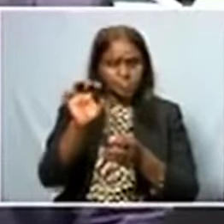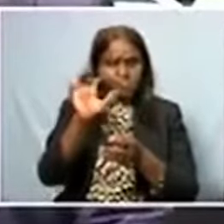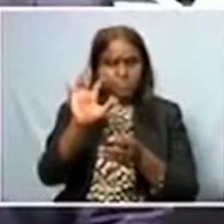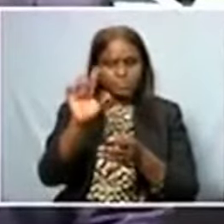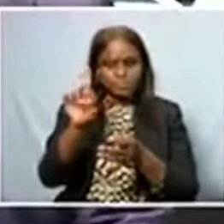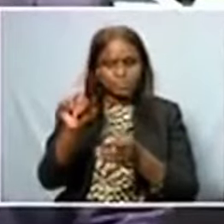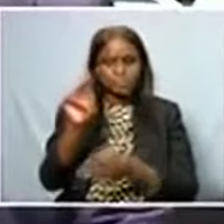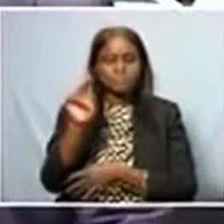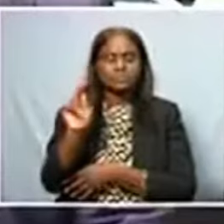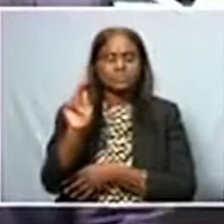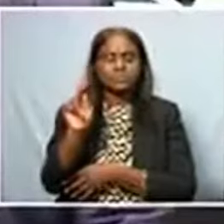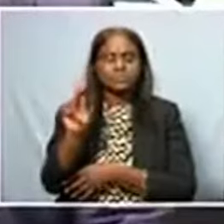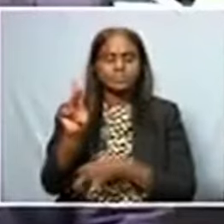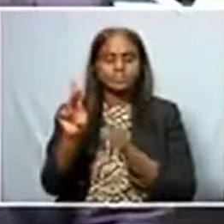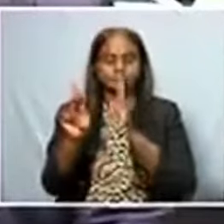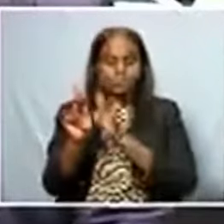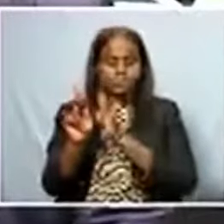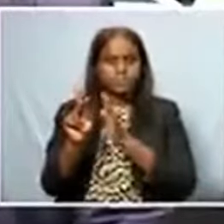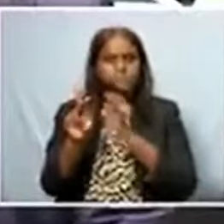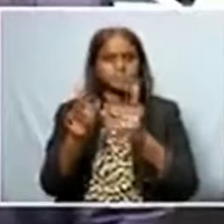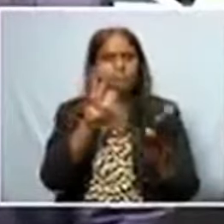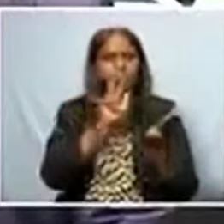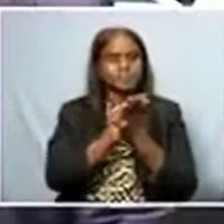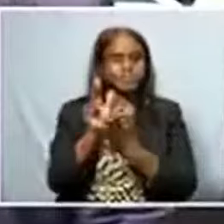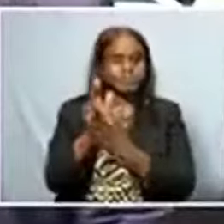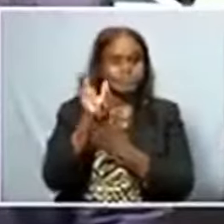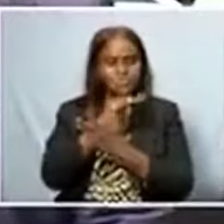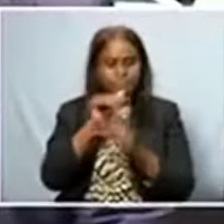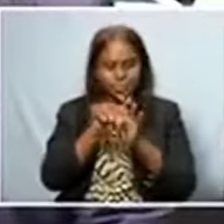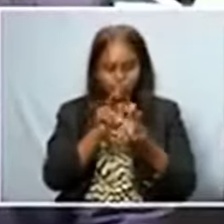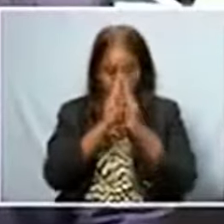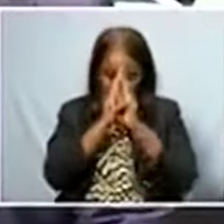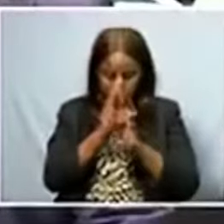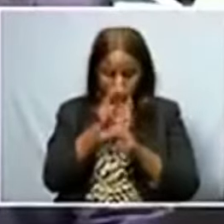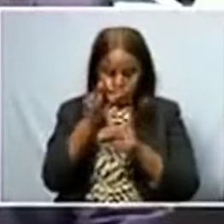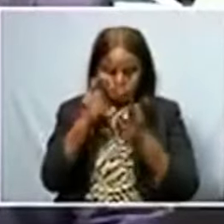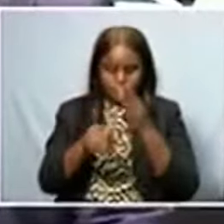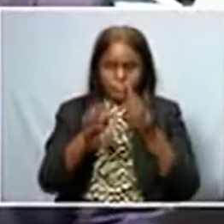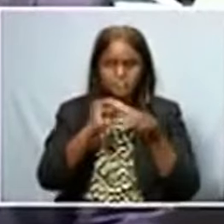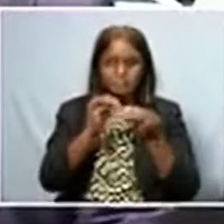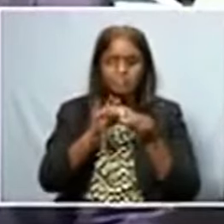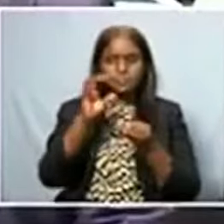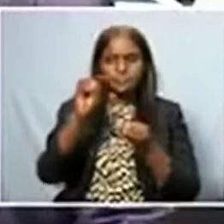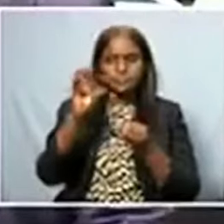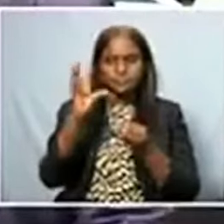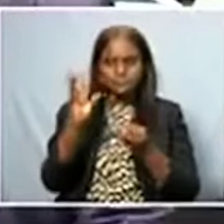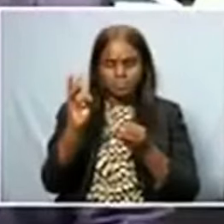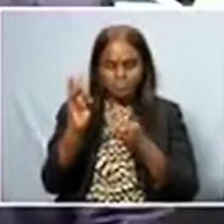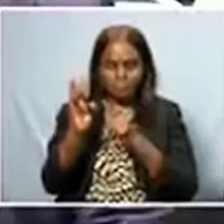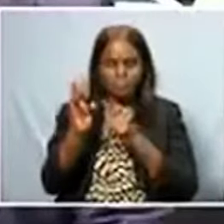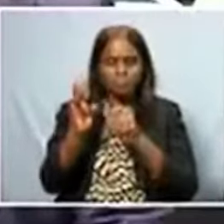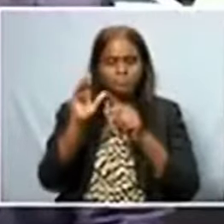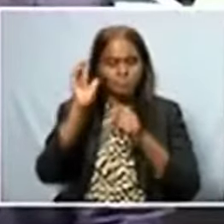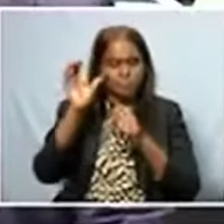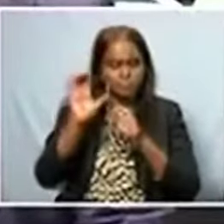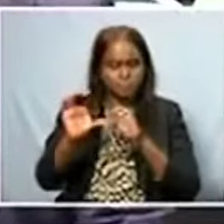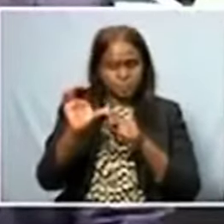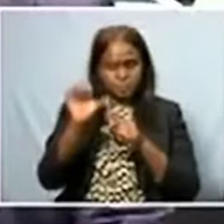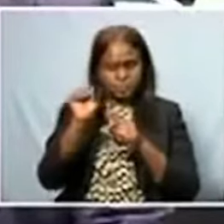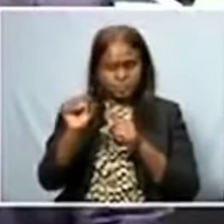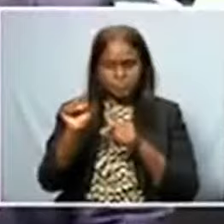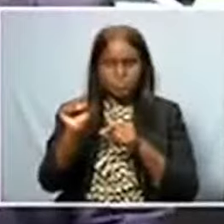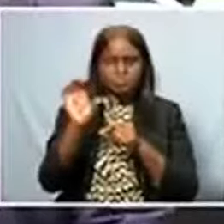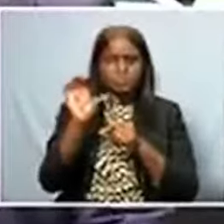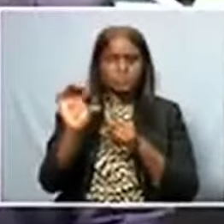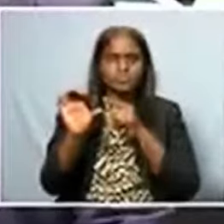21,118,851 kwacha be approved in respect of head 06, Civil Service